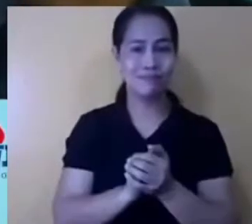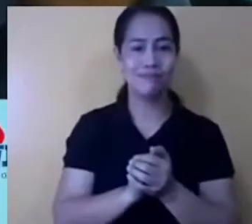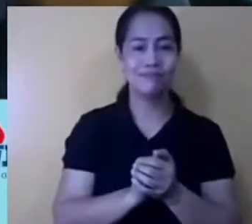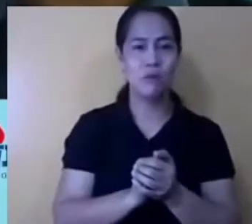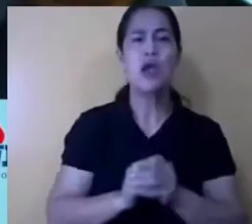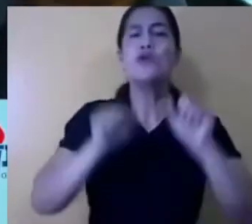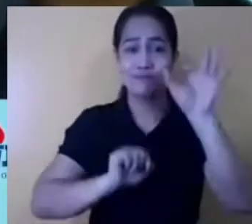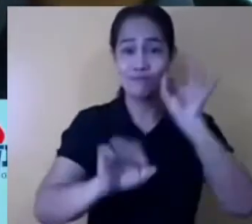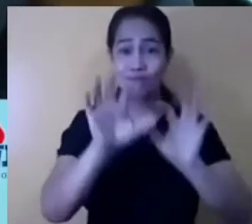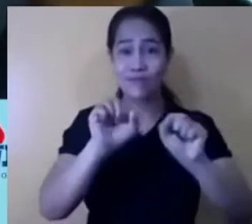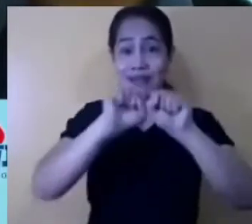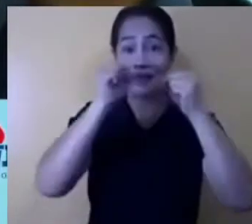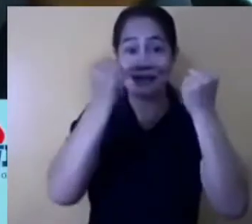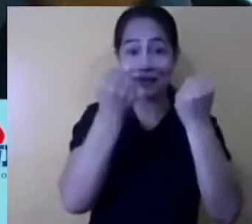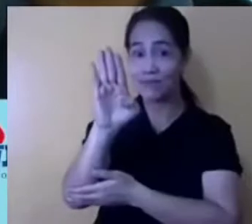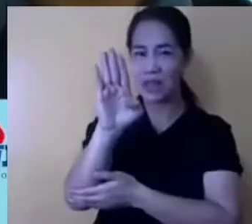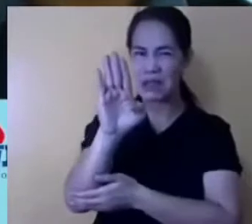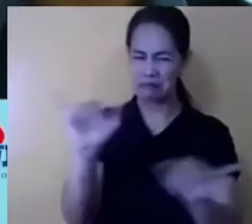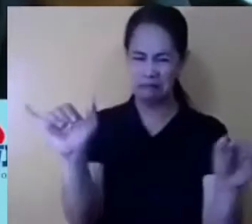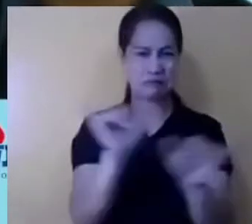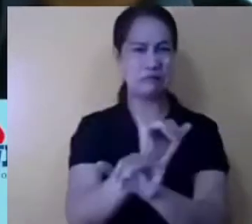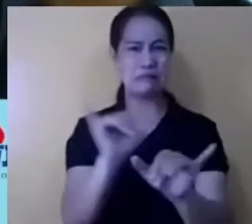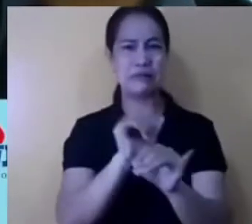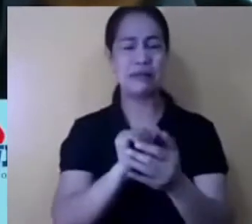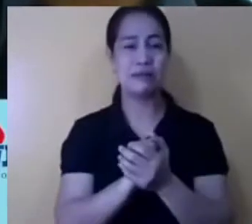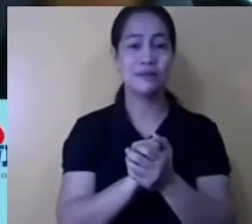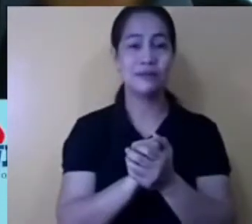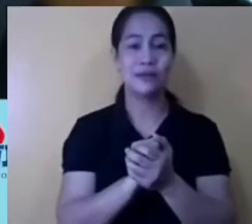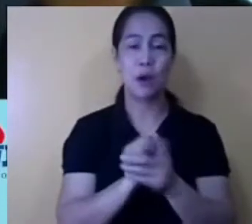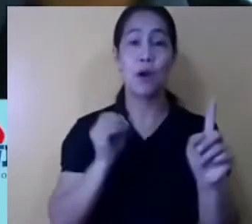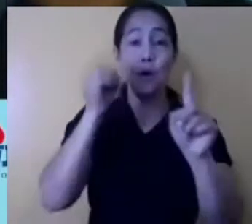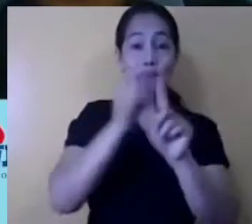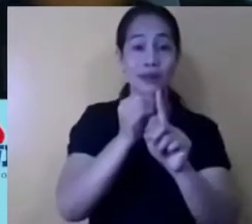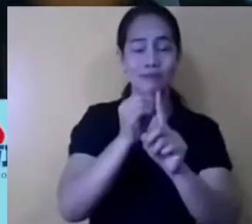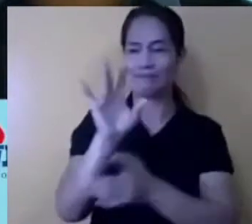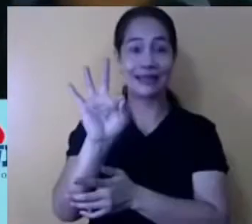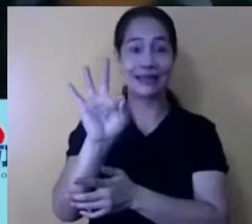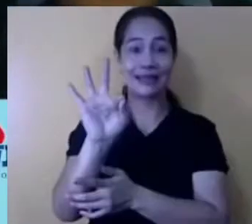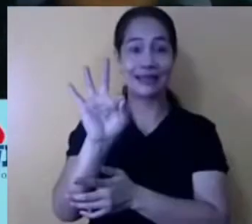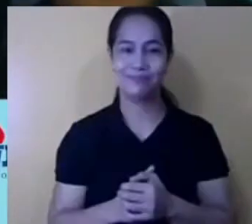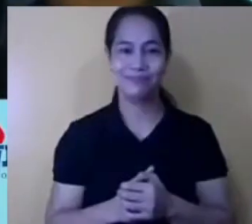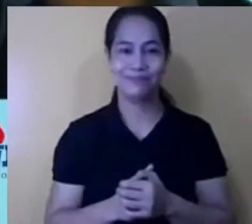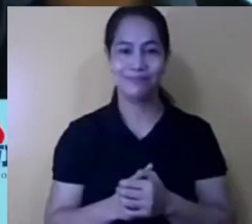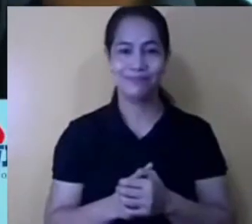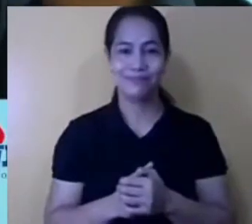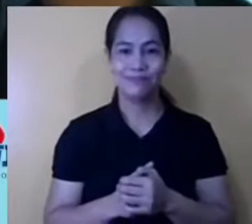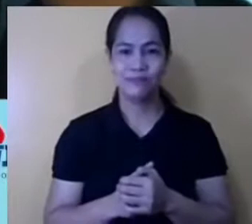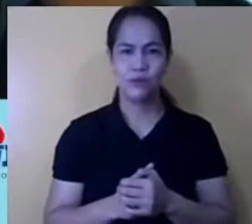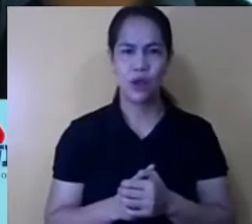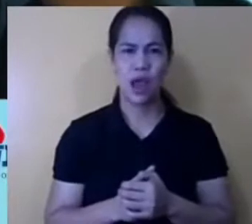choose set B. Same with objective 8, 9, and 10. So as we